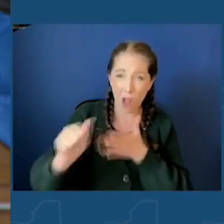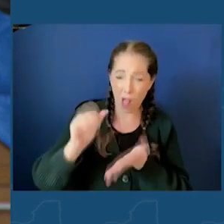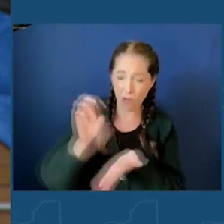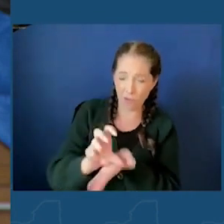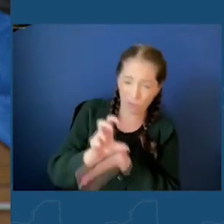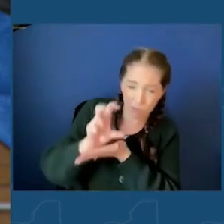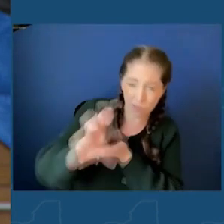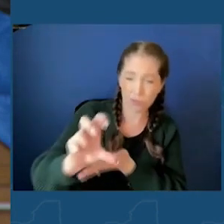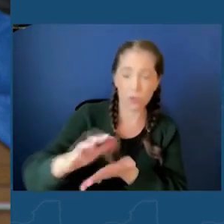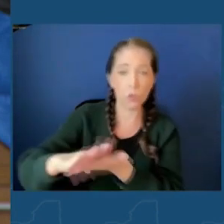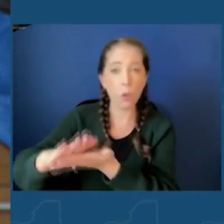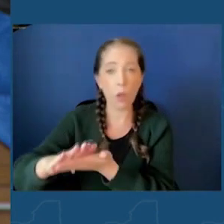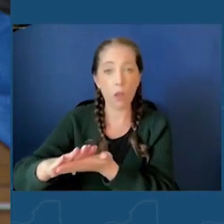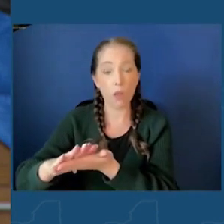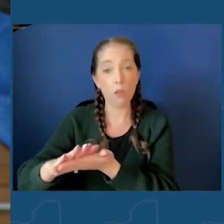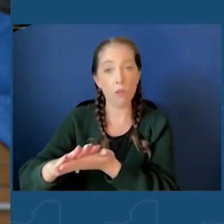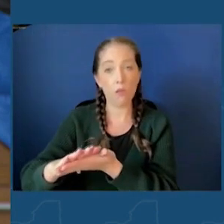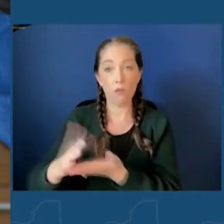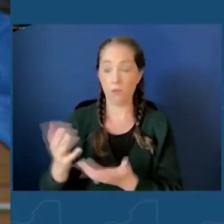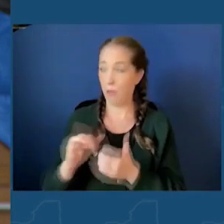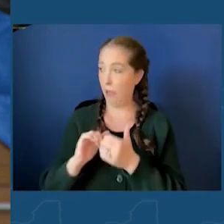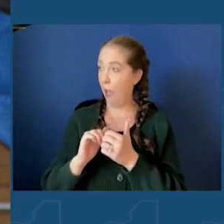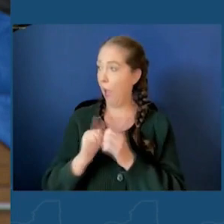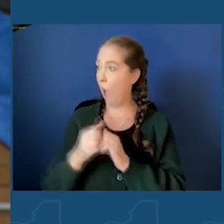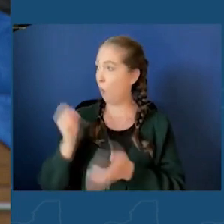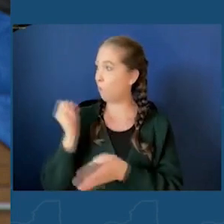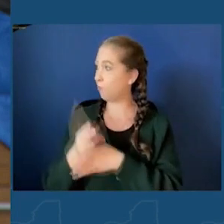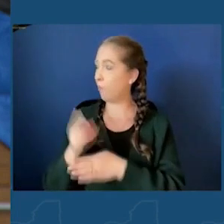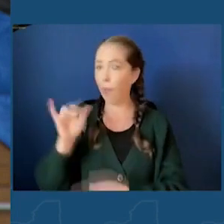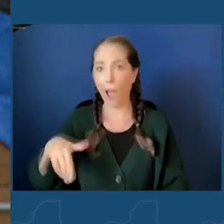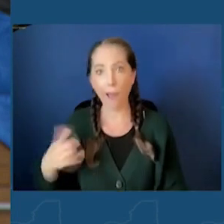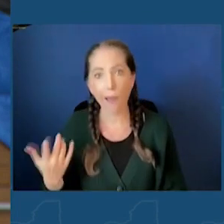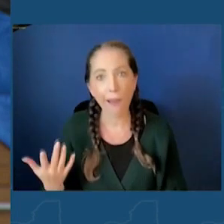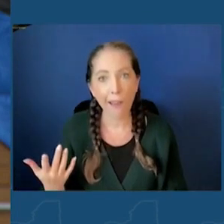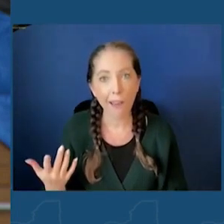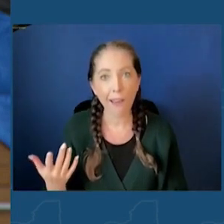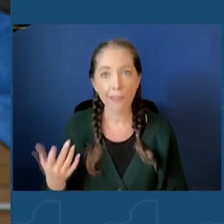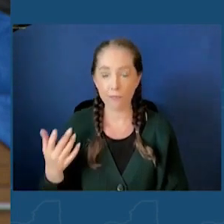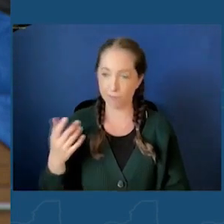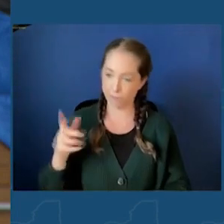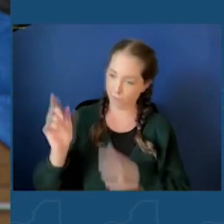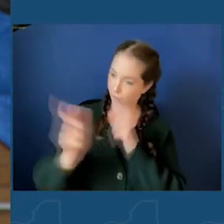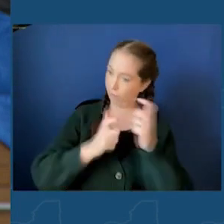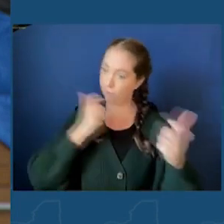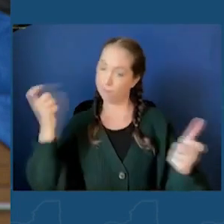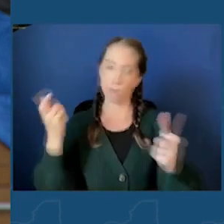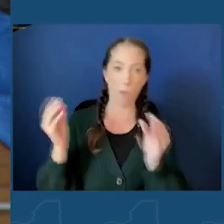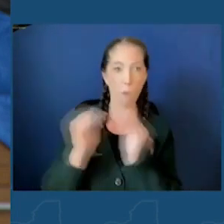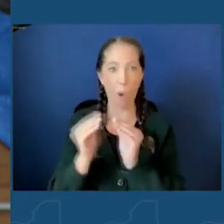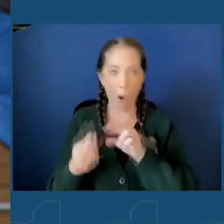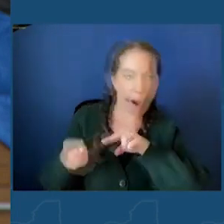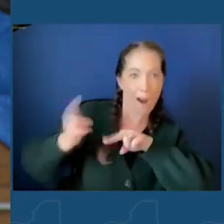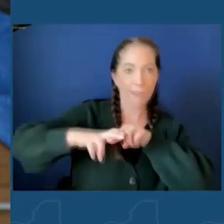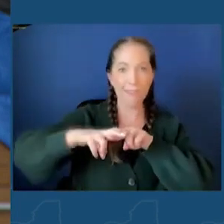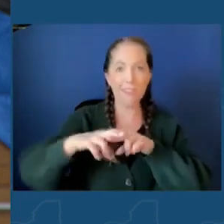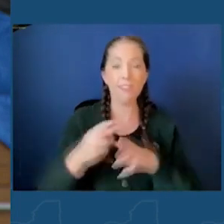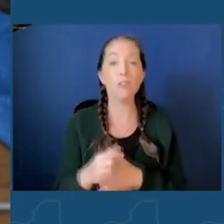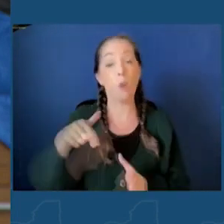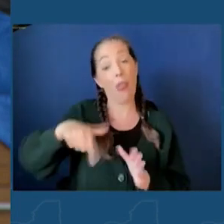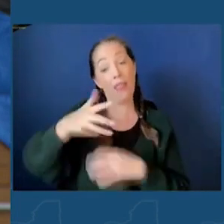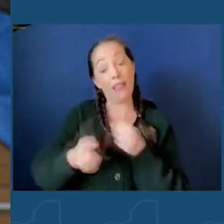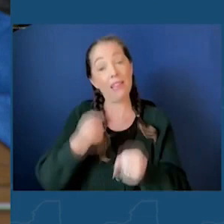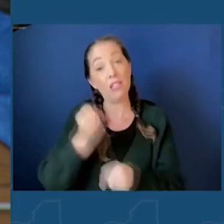said, well, how do you beat that last year's record? You go even bigger. So this year, we're on track to